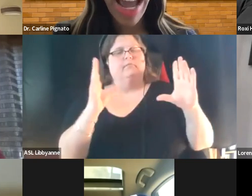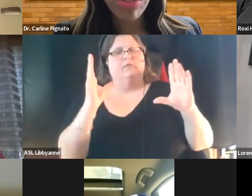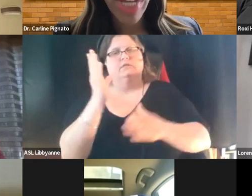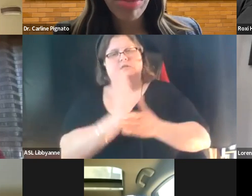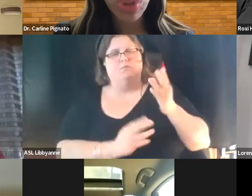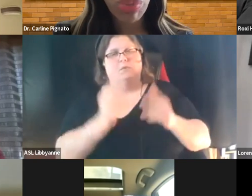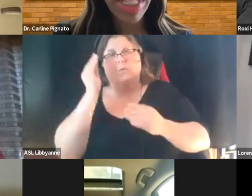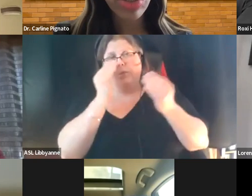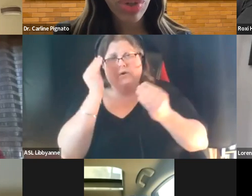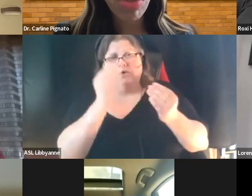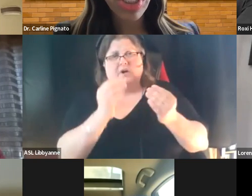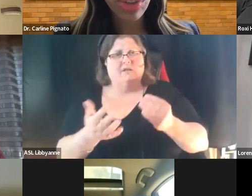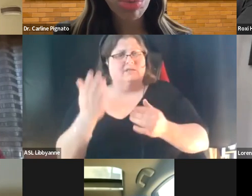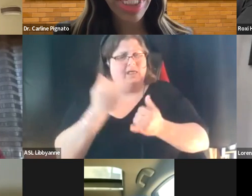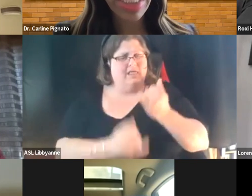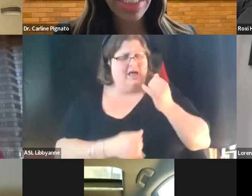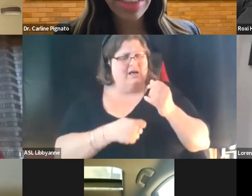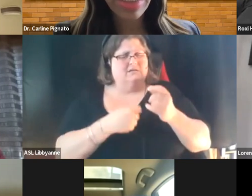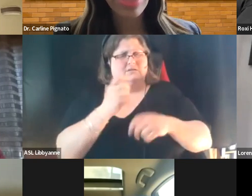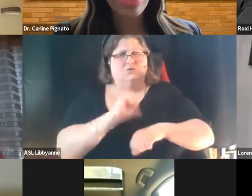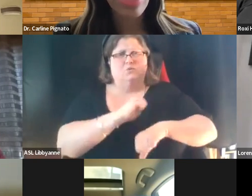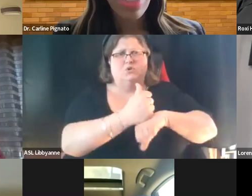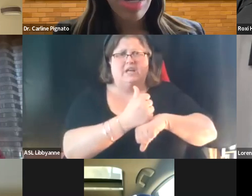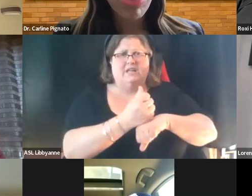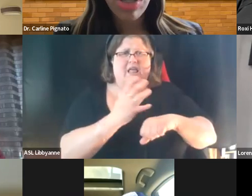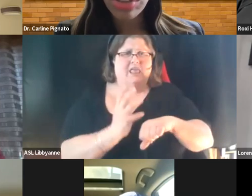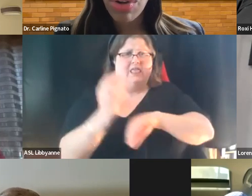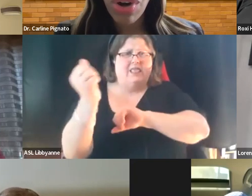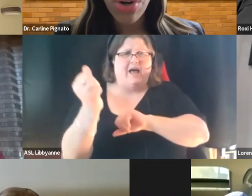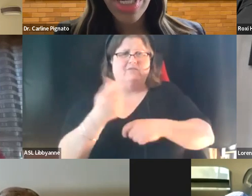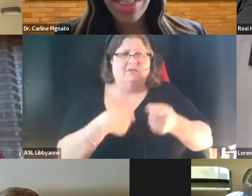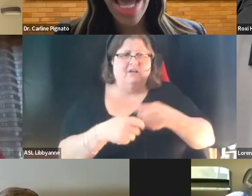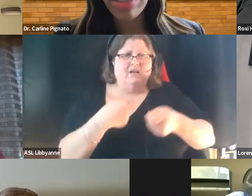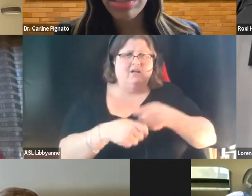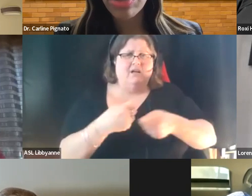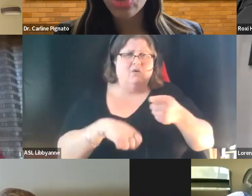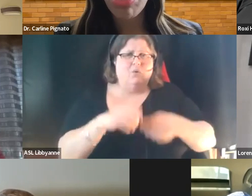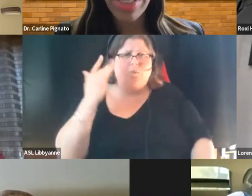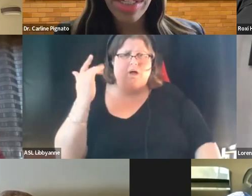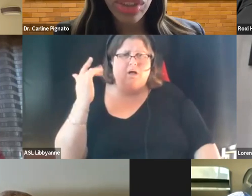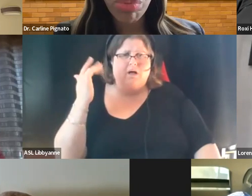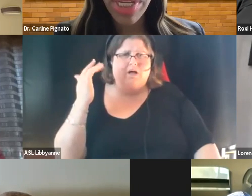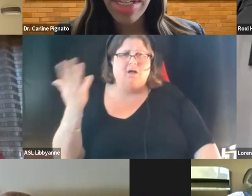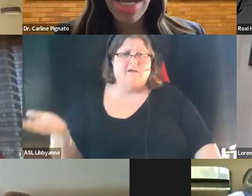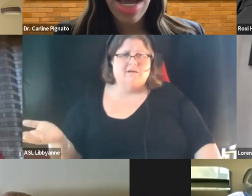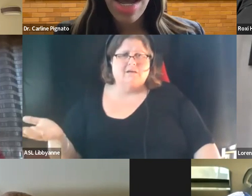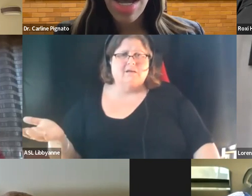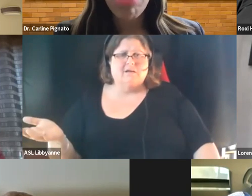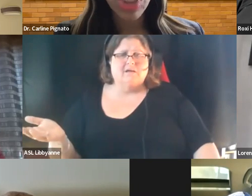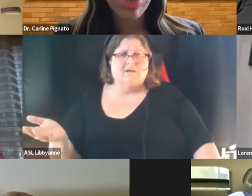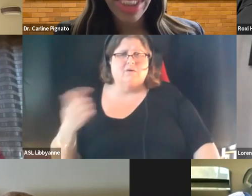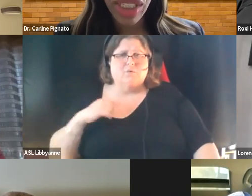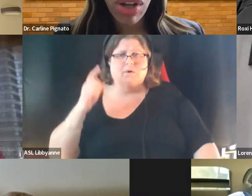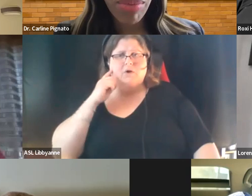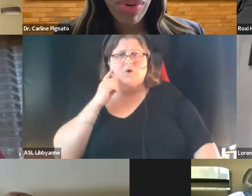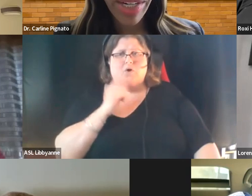do we have to have so many turnovers in superintendents. We also heard that the superintendent should be